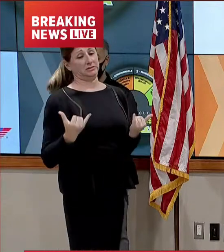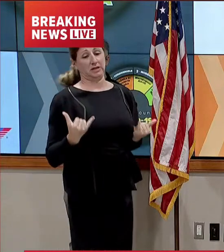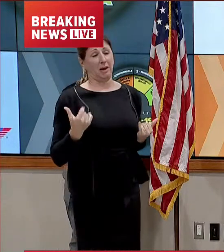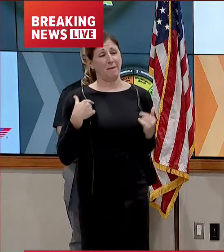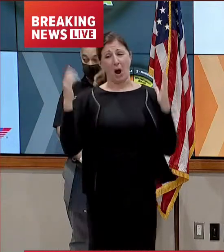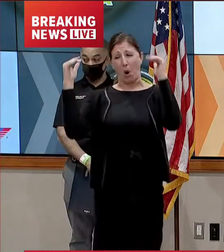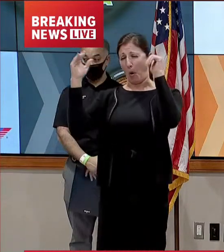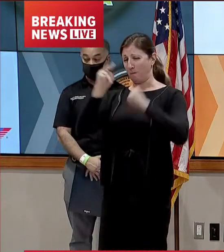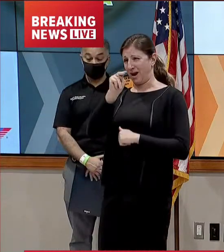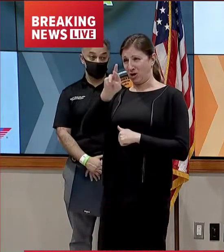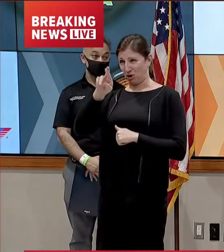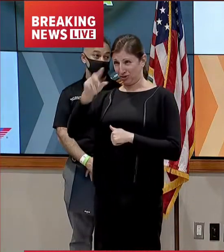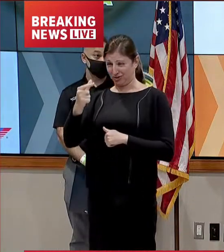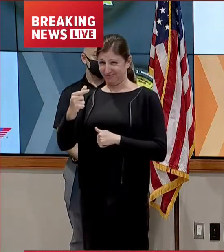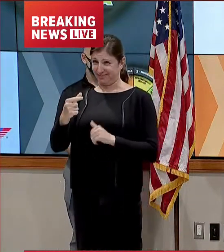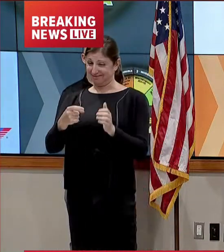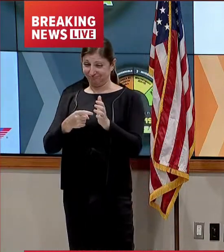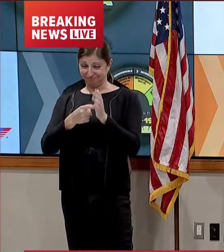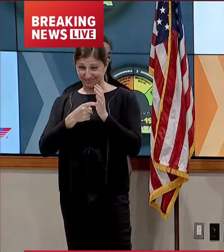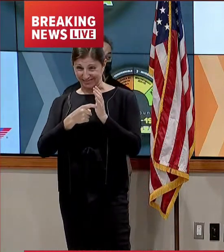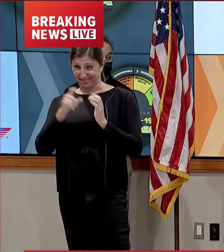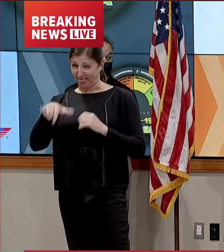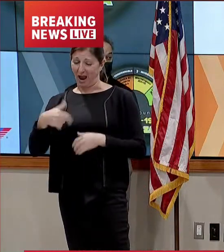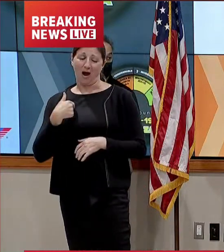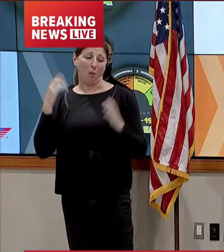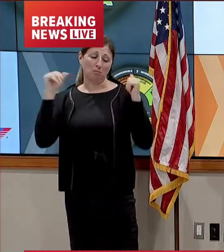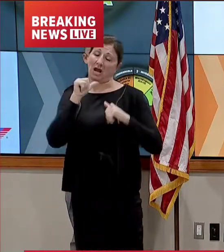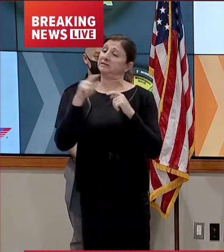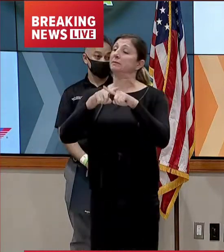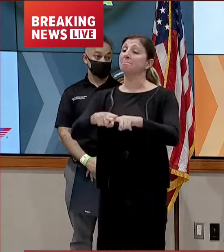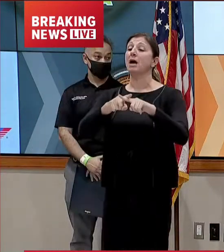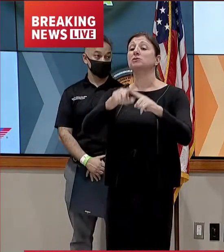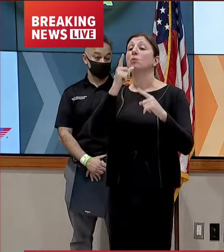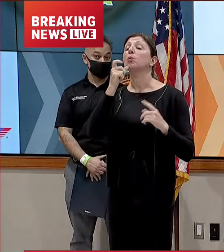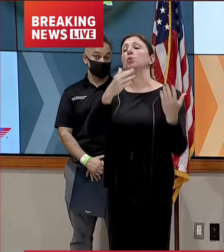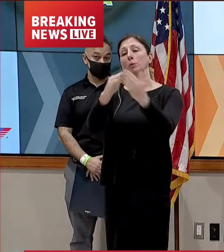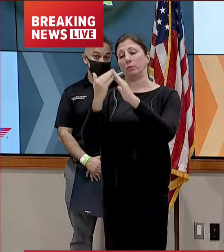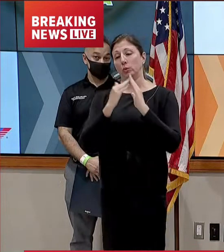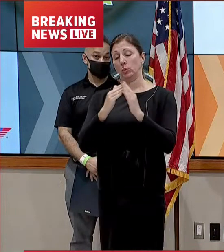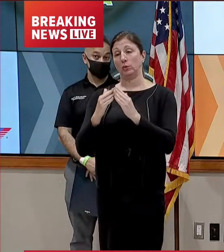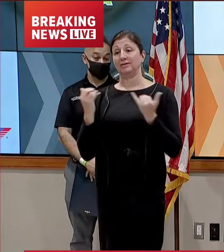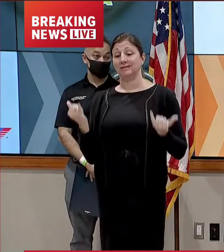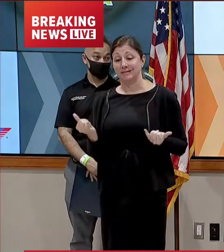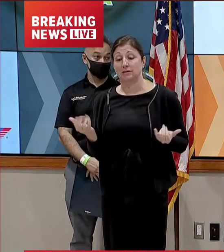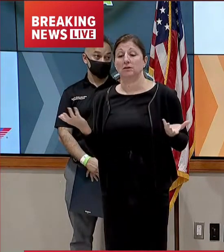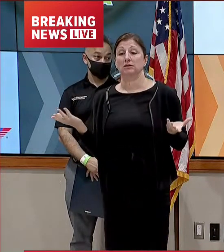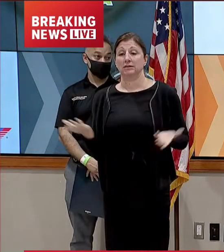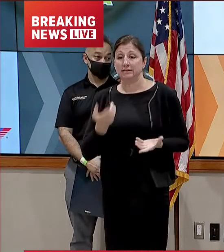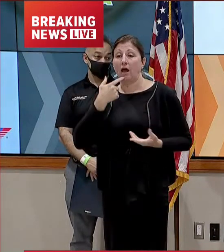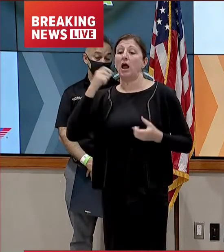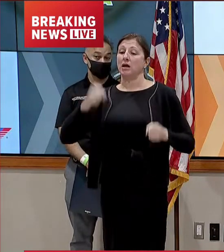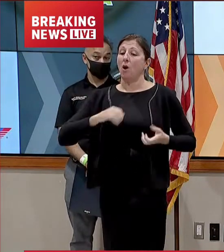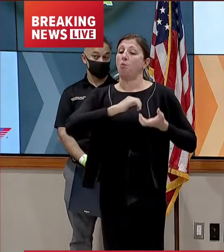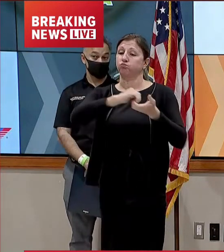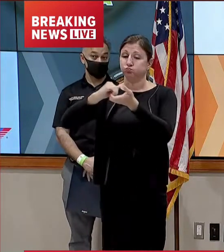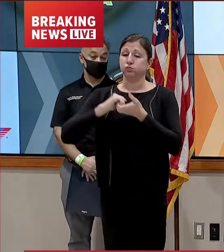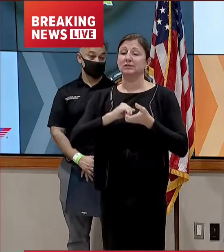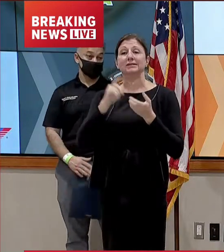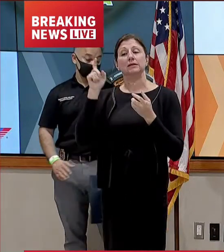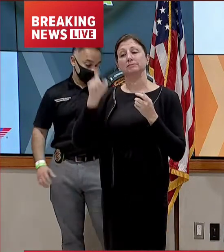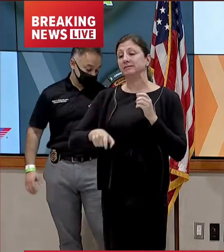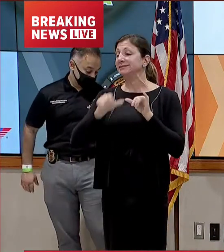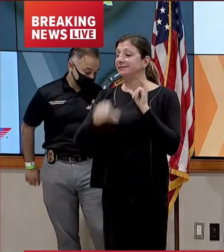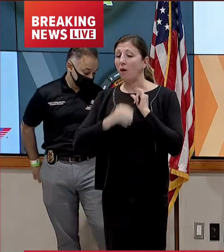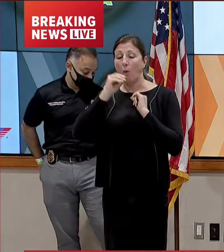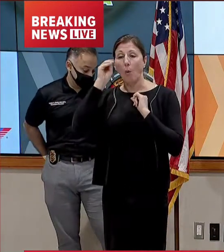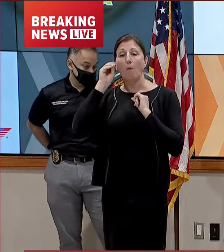hope it won't be. It really depends on what the community will do. And that's why we're here today, to say we can do this, we can work together, we need to stay home, we